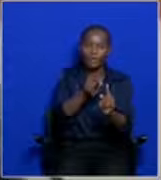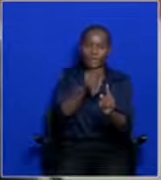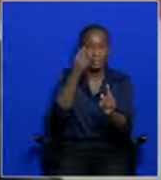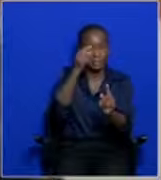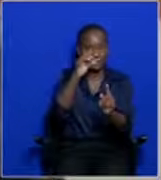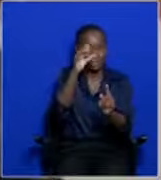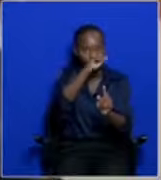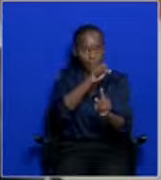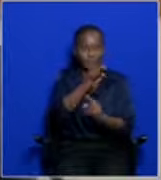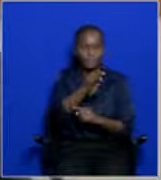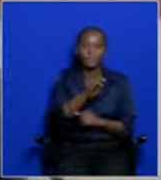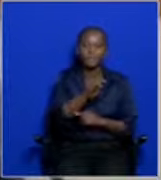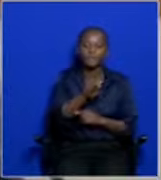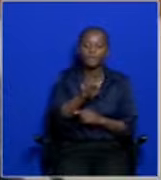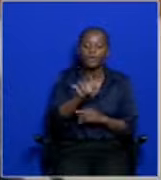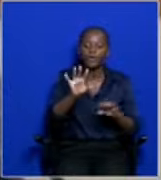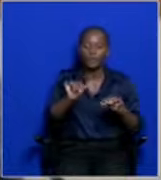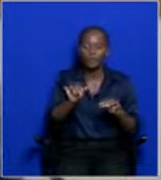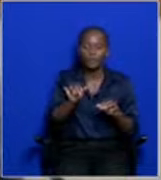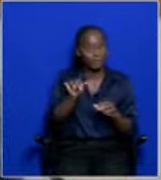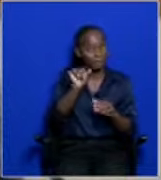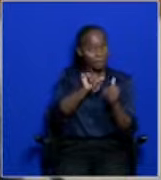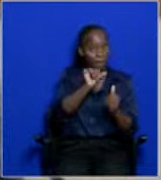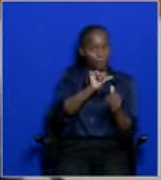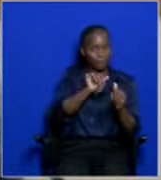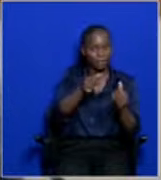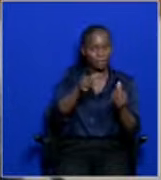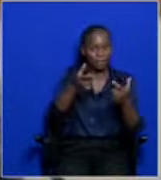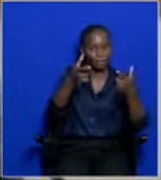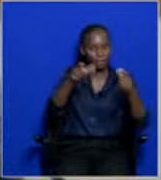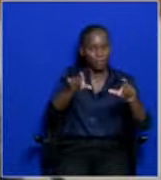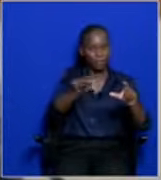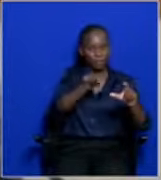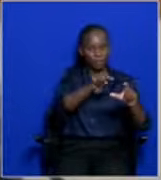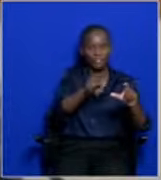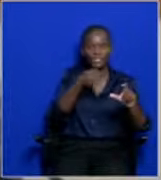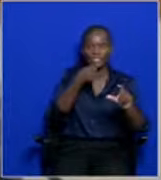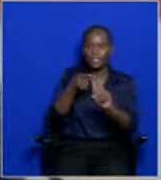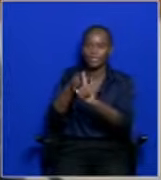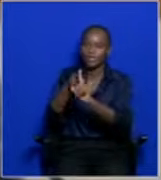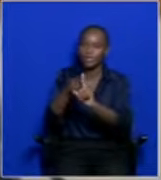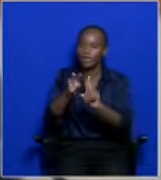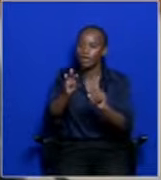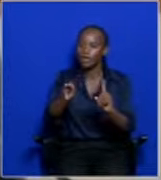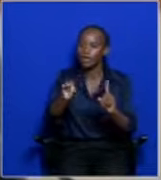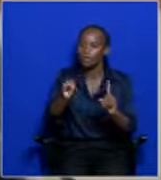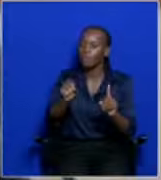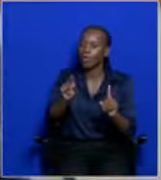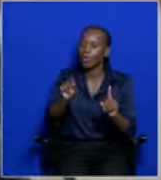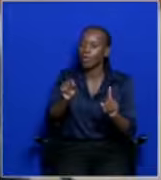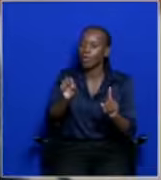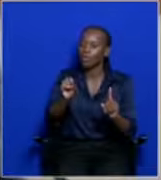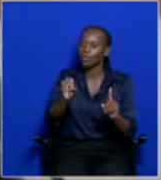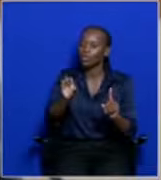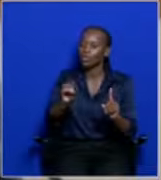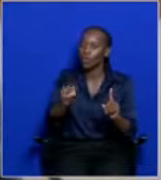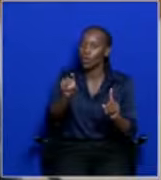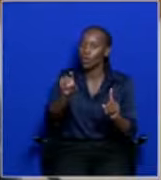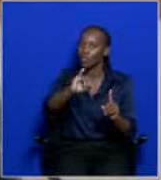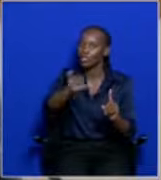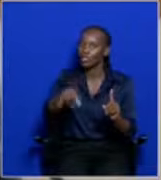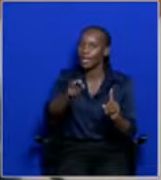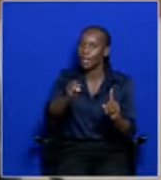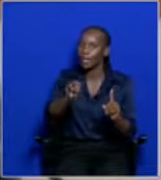says she received a call from Mozo, a JMPD member who requested assistance. Have you been able